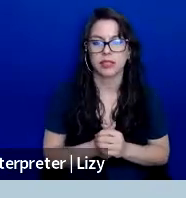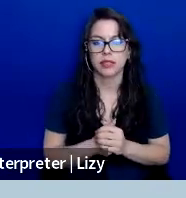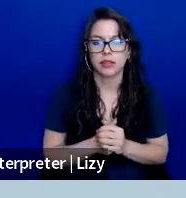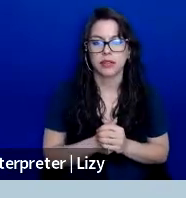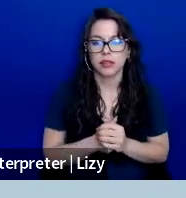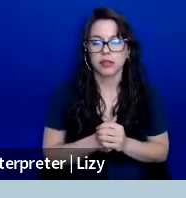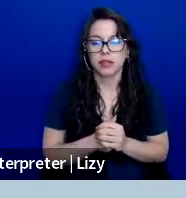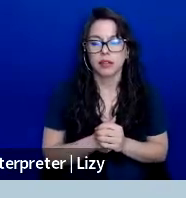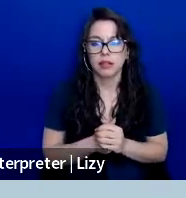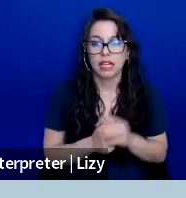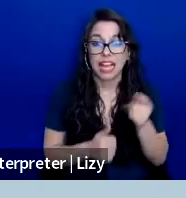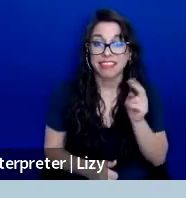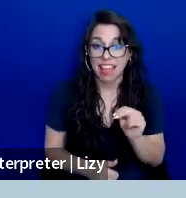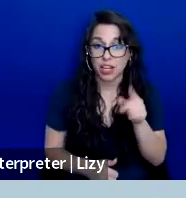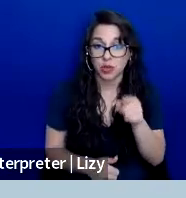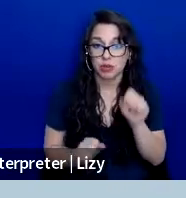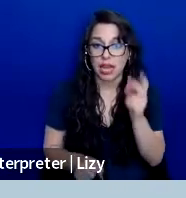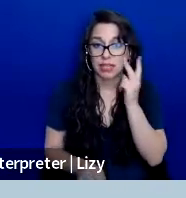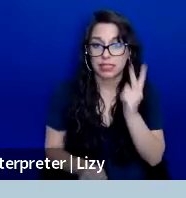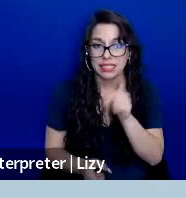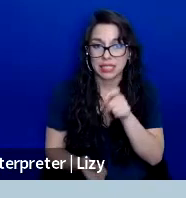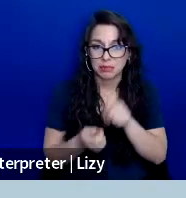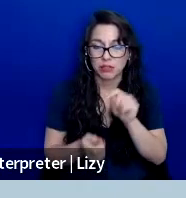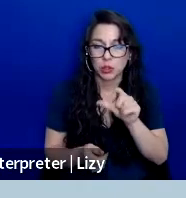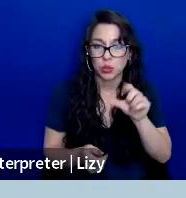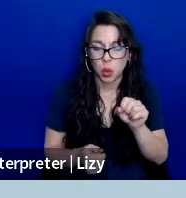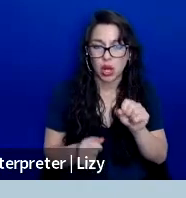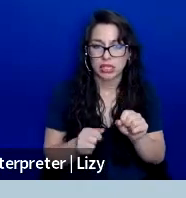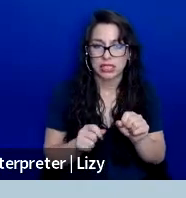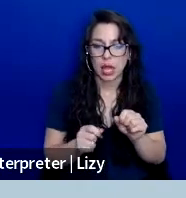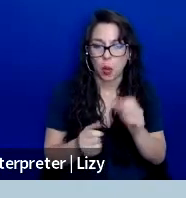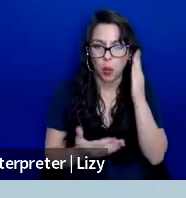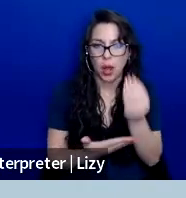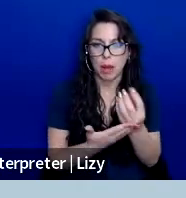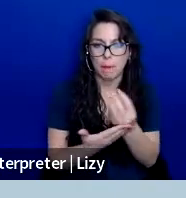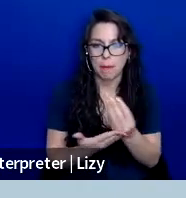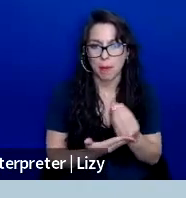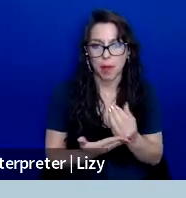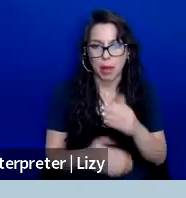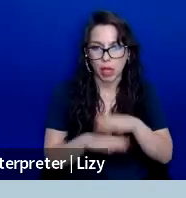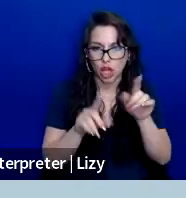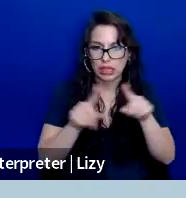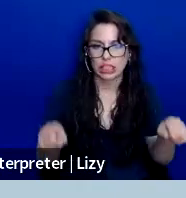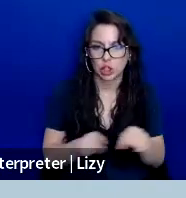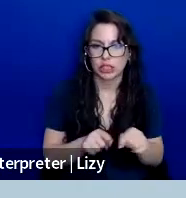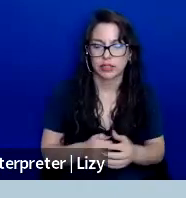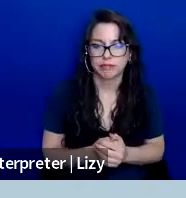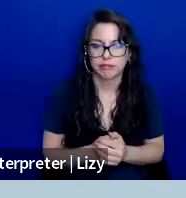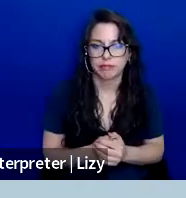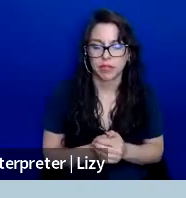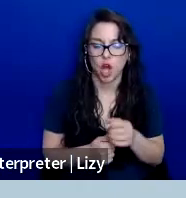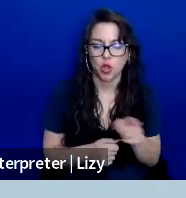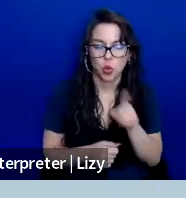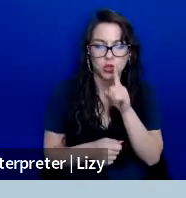see specific tools kind of pop up onto the screen. And those are